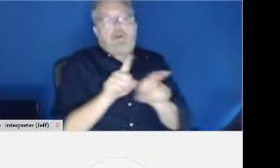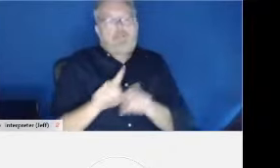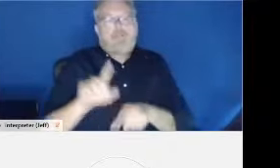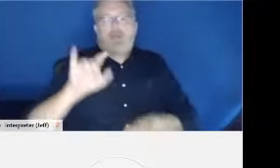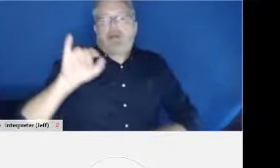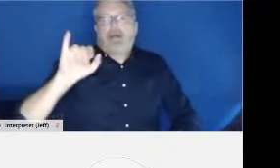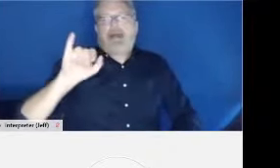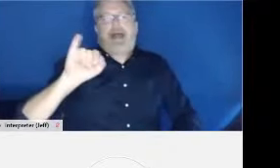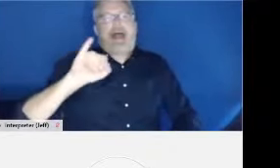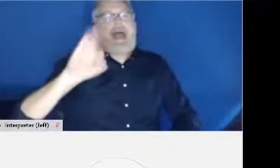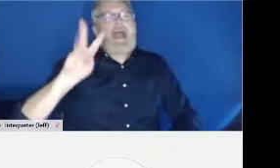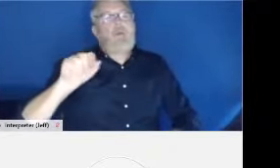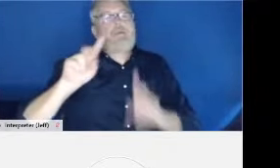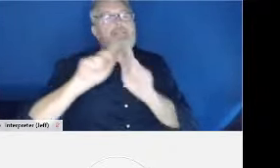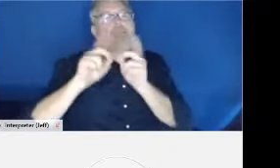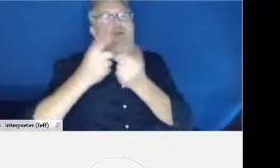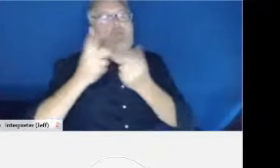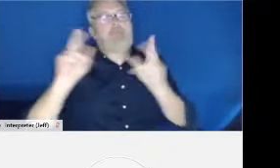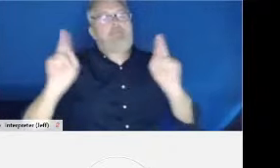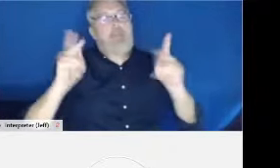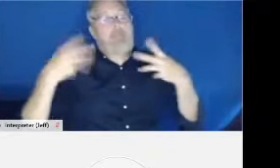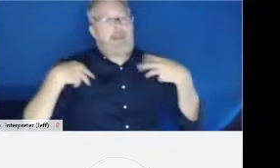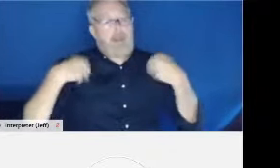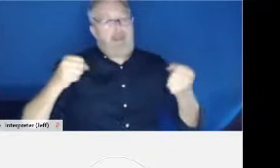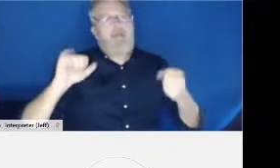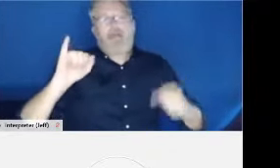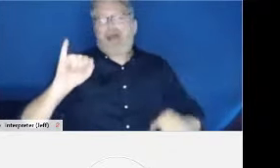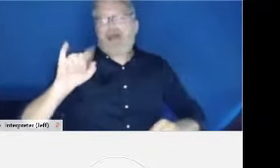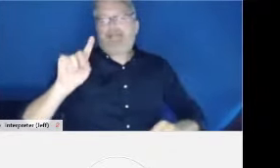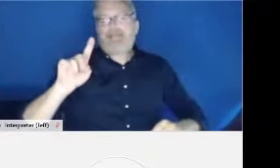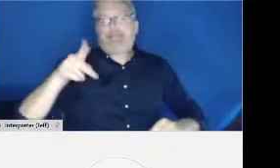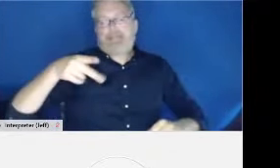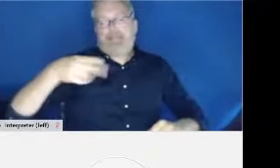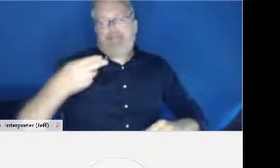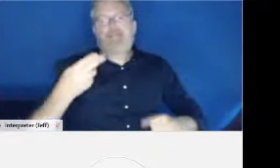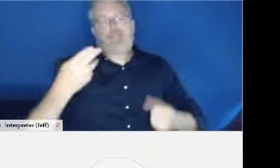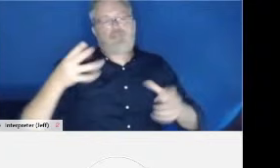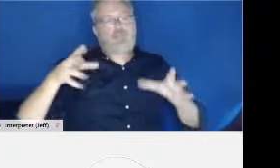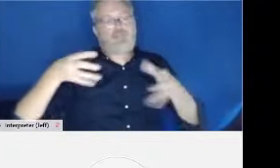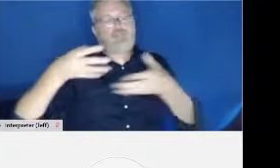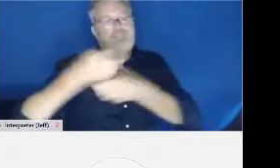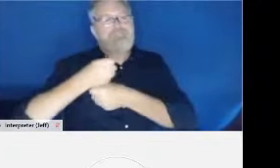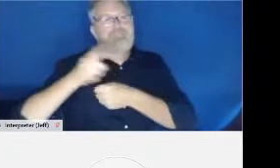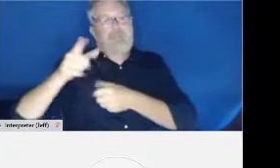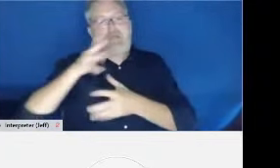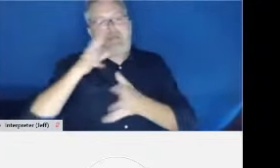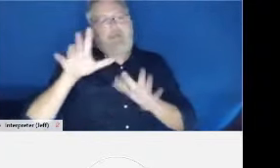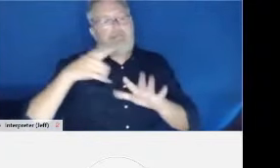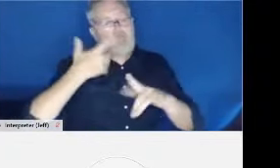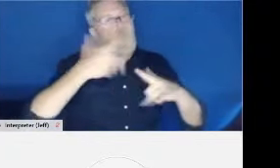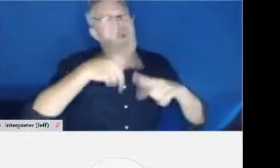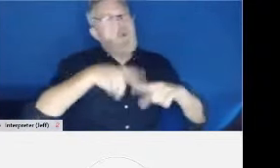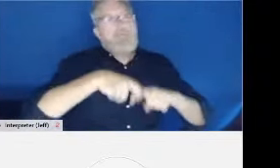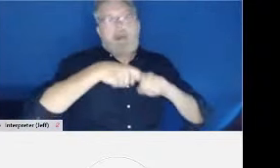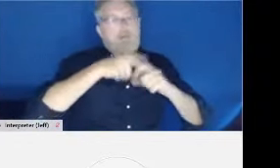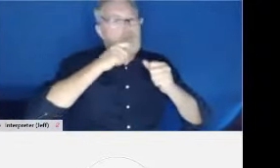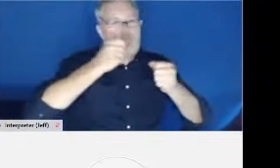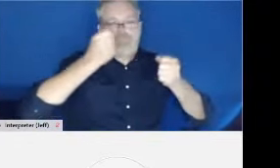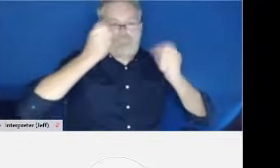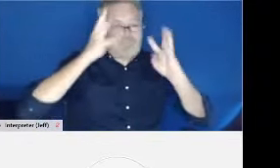from IDPH. So I think I would just ask everyone to take a little pause and let us do some follow-up there,